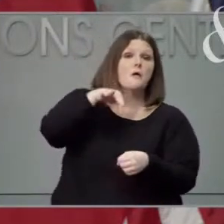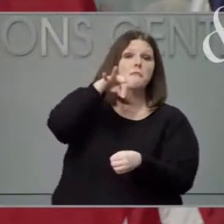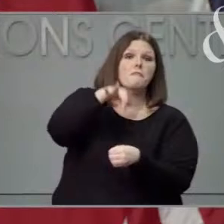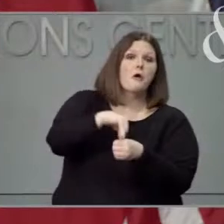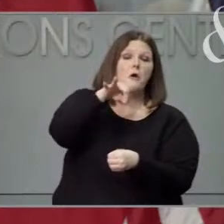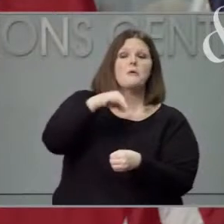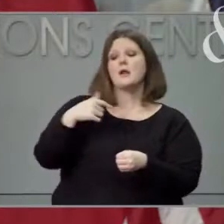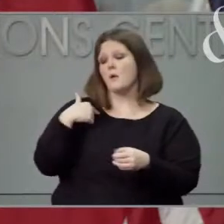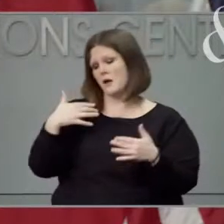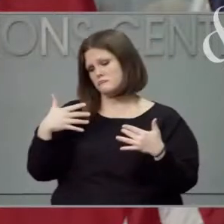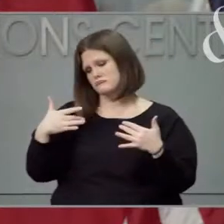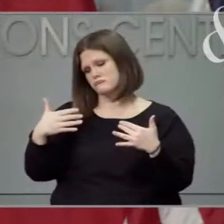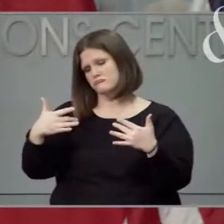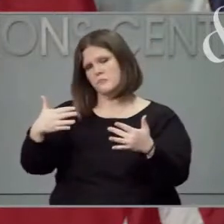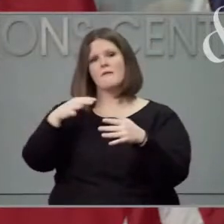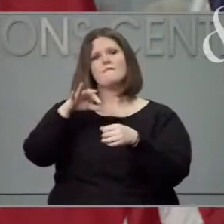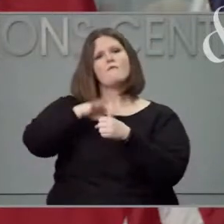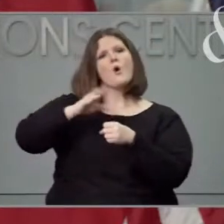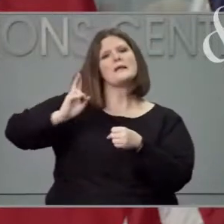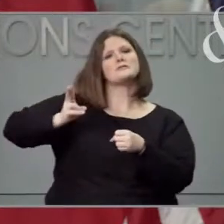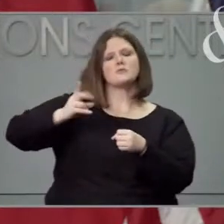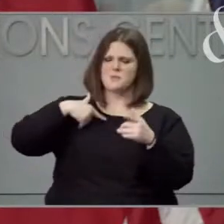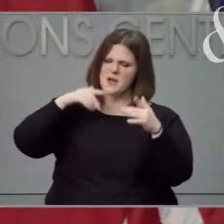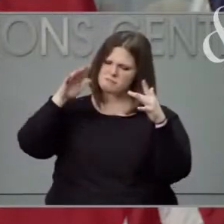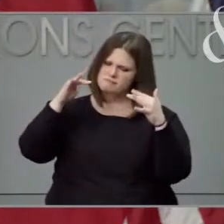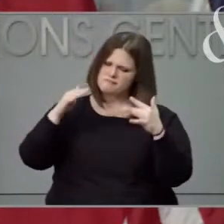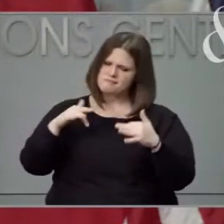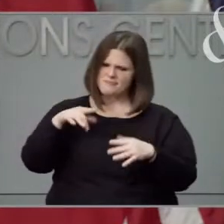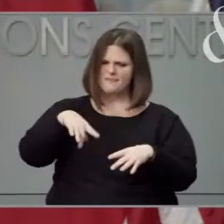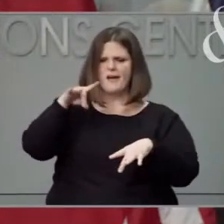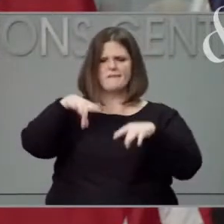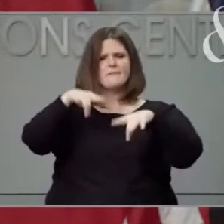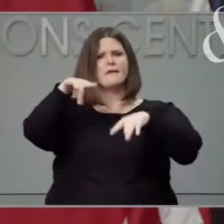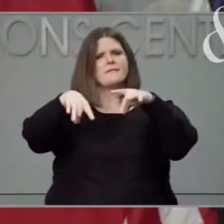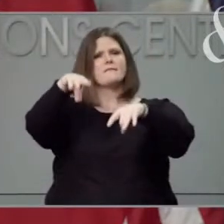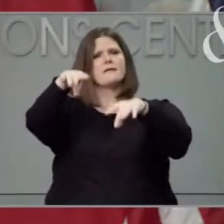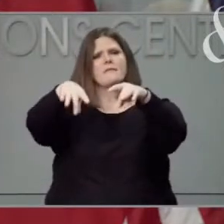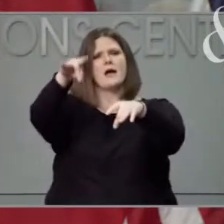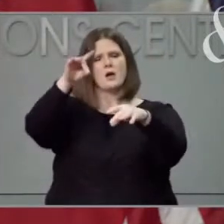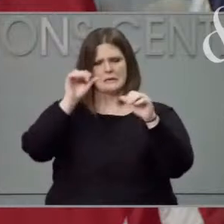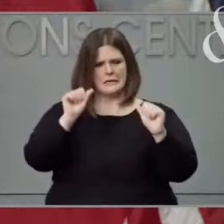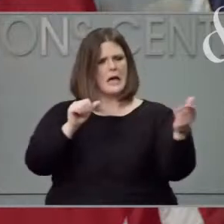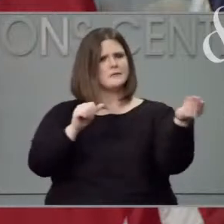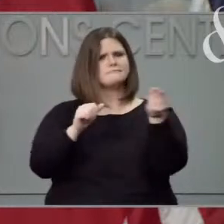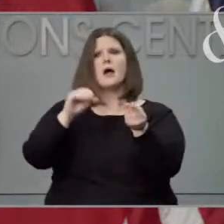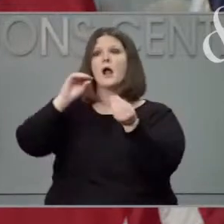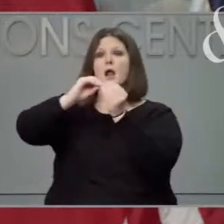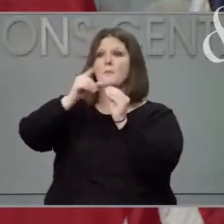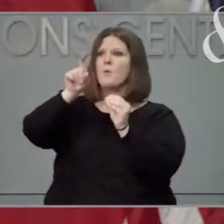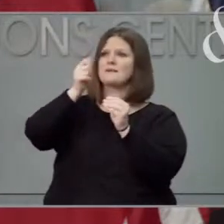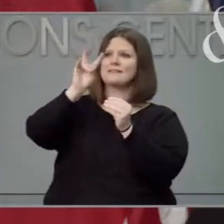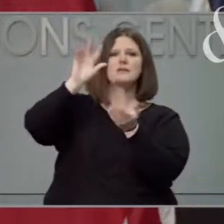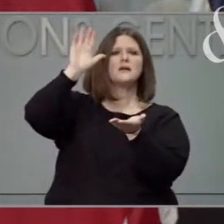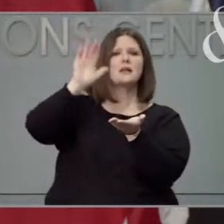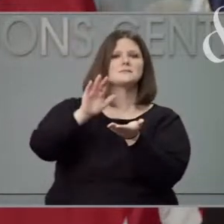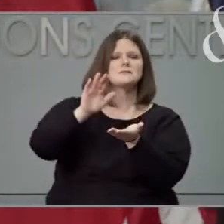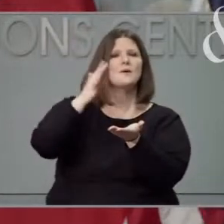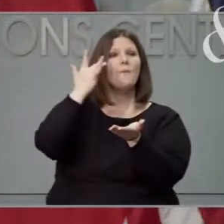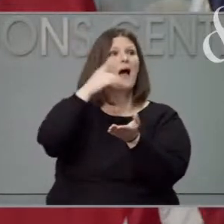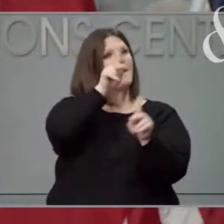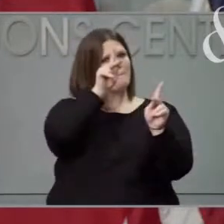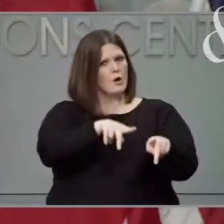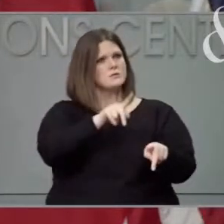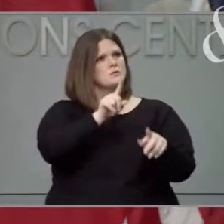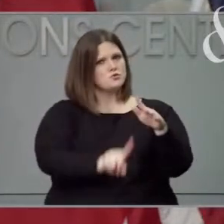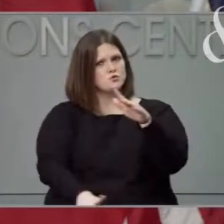and as we work through our voter history, we will be able to reduce that number, because those would be individuals who did go